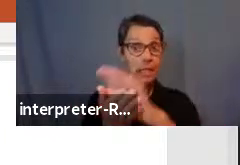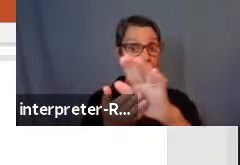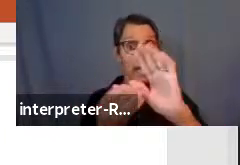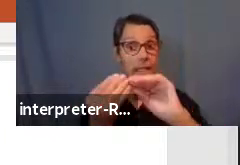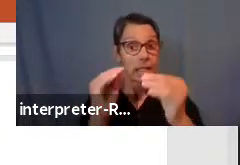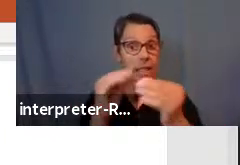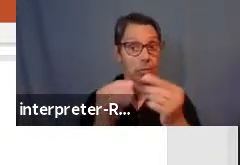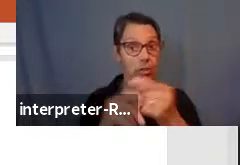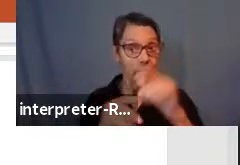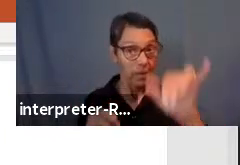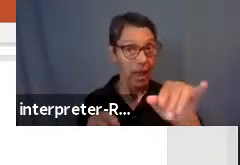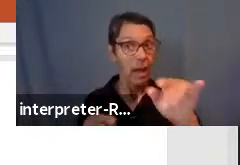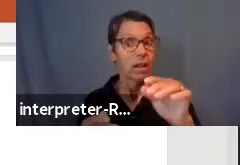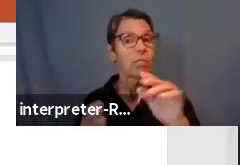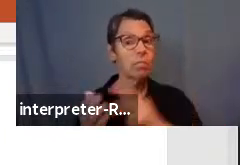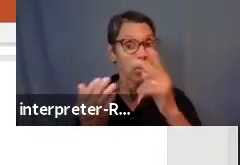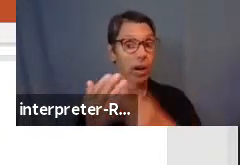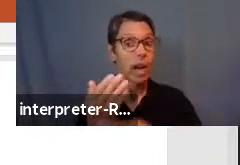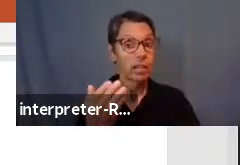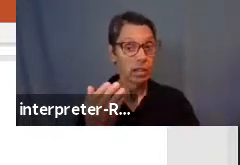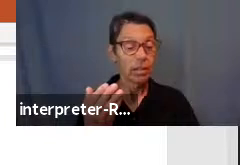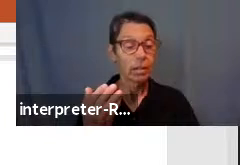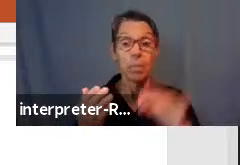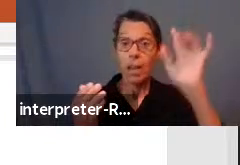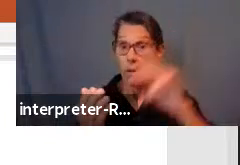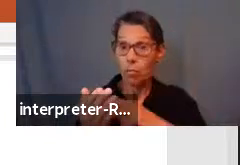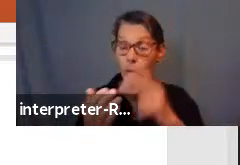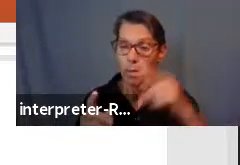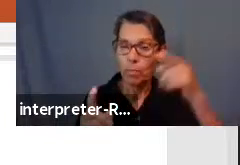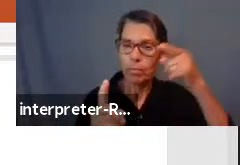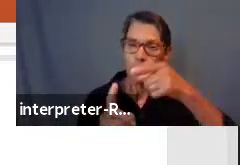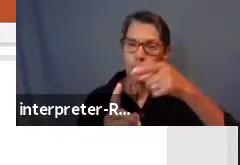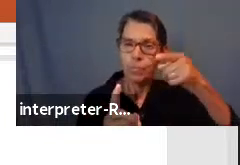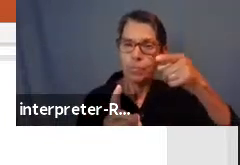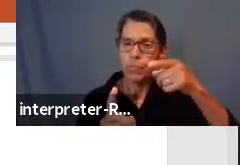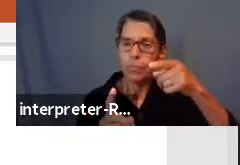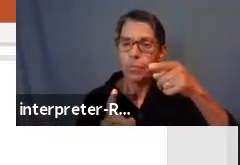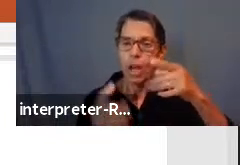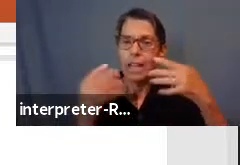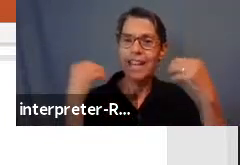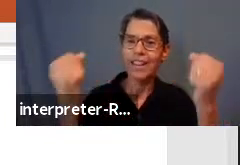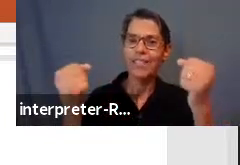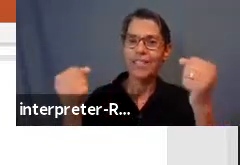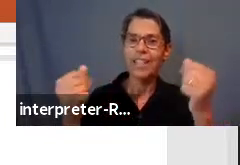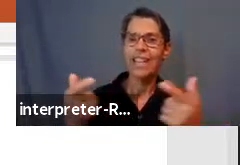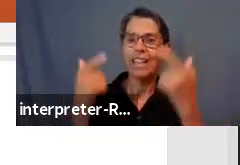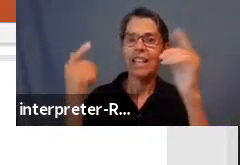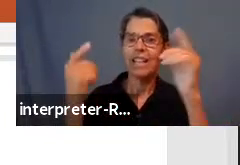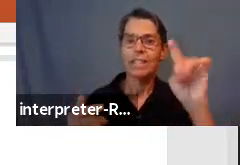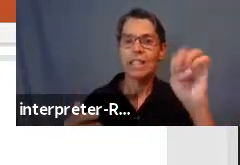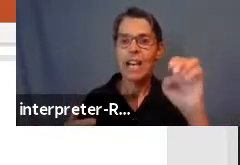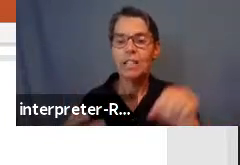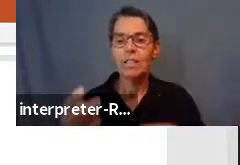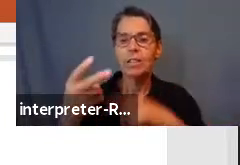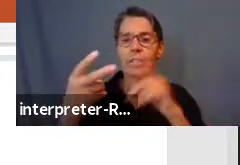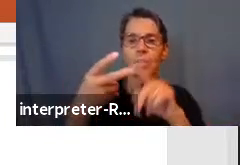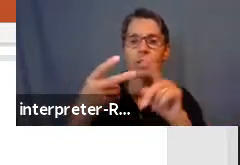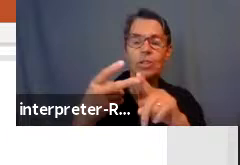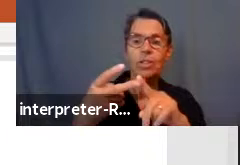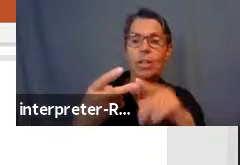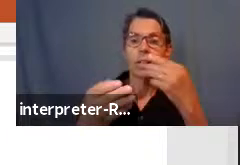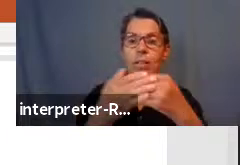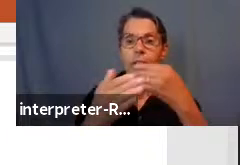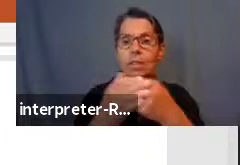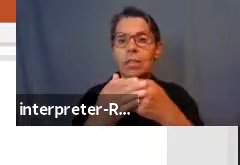this program, but it's a program that specifically focuses on healthy lifestyles, socioeconomic barriers, and so on.